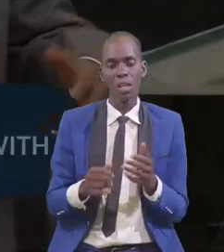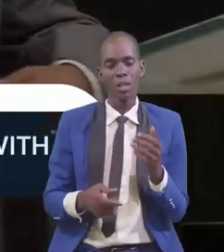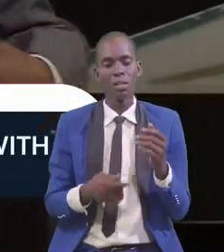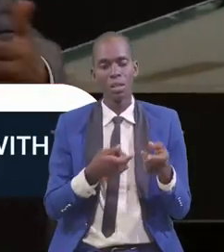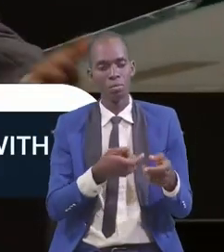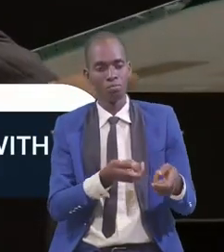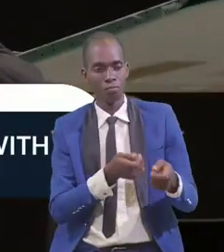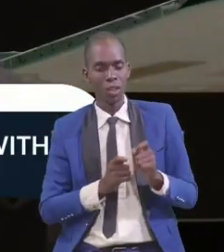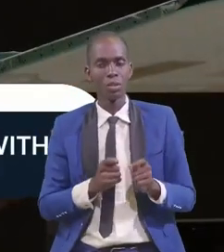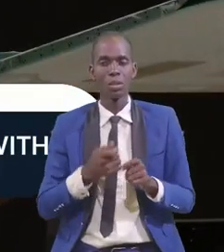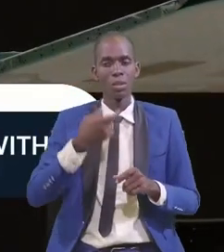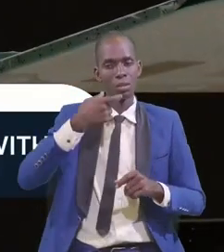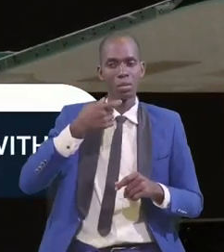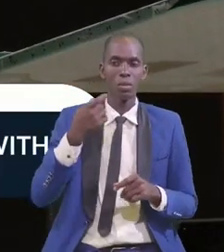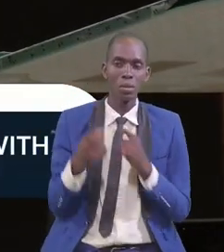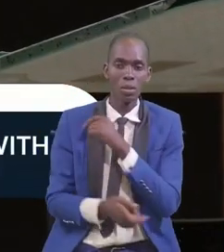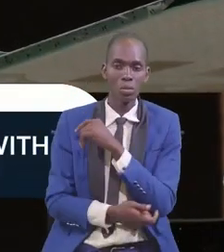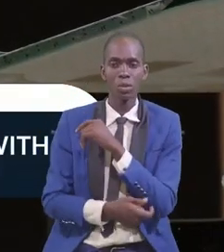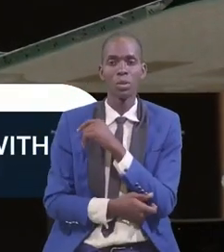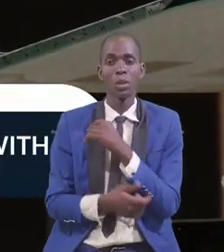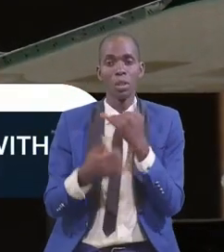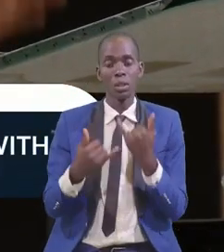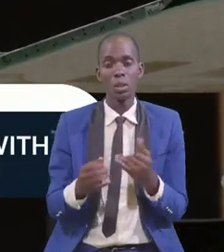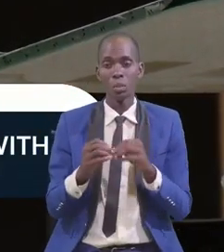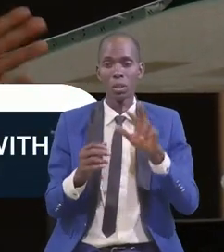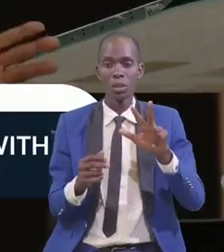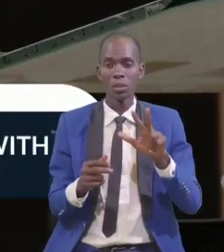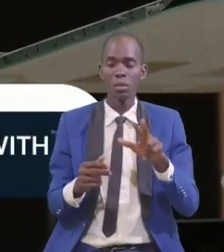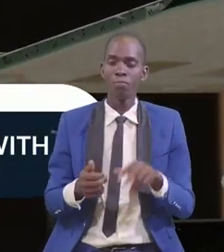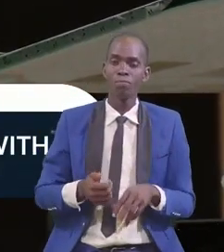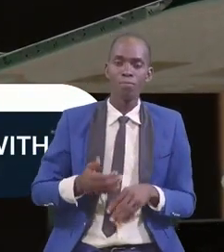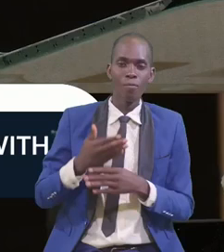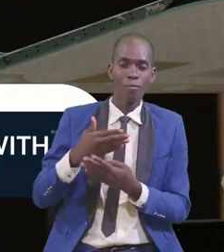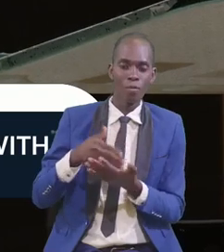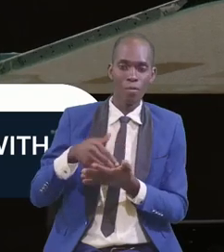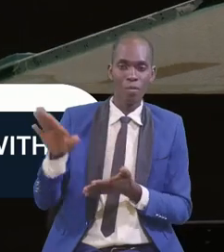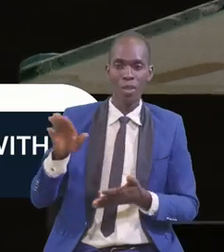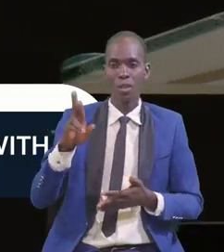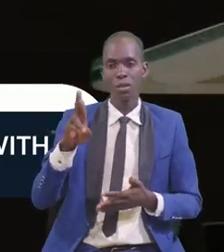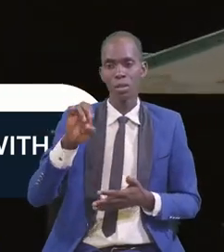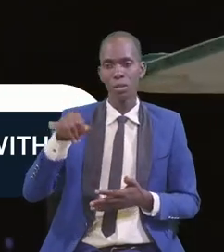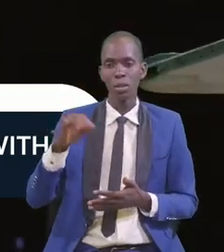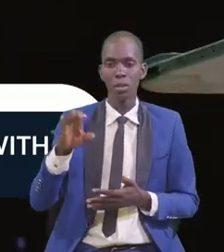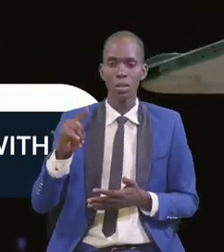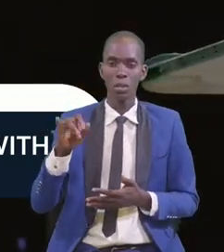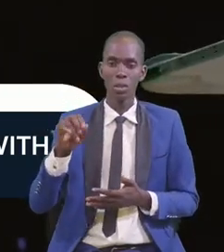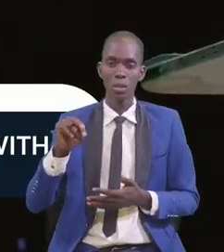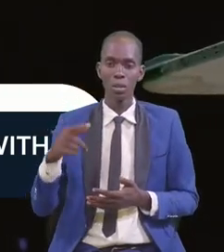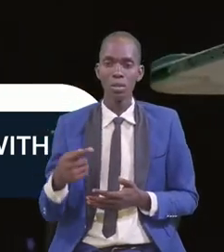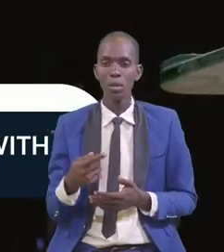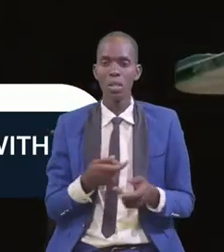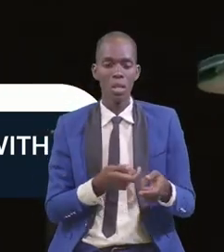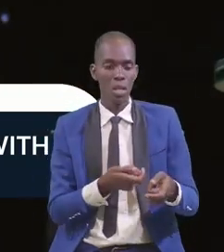rejecting attractive temptations with steadfastness as a